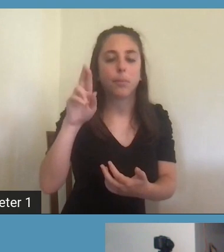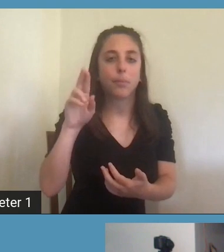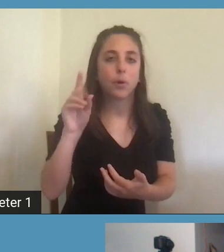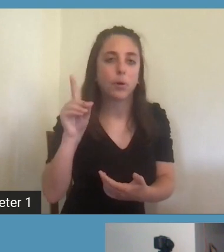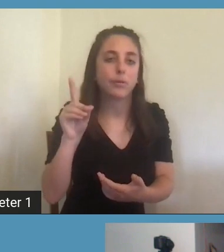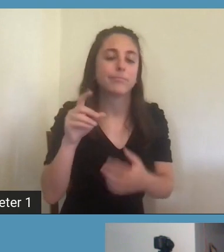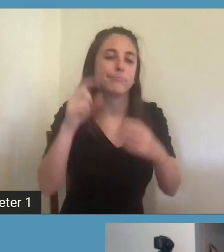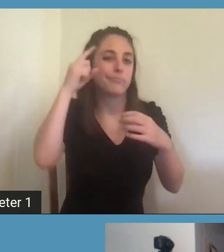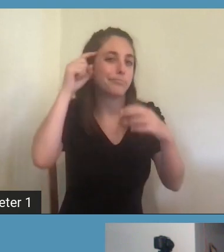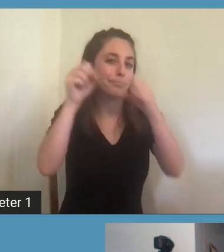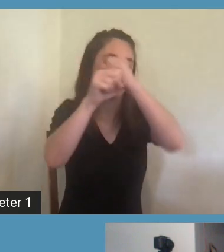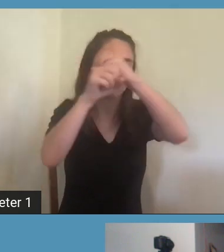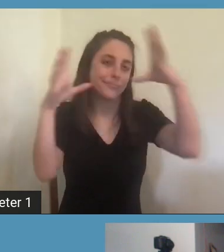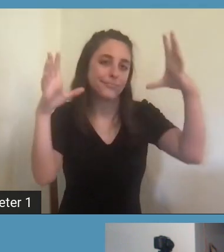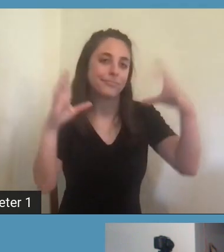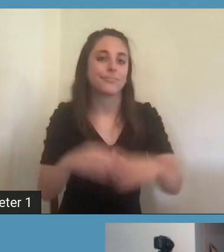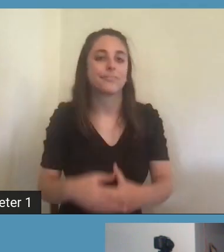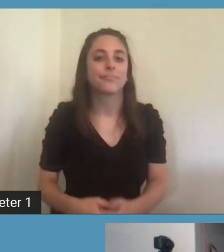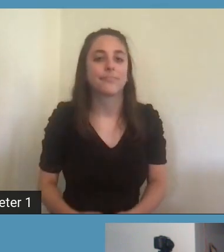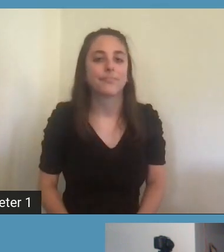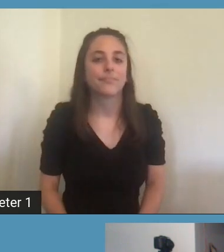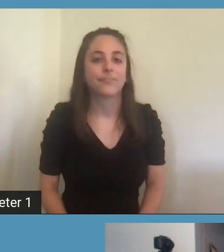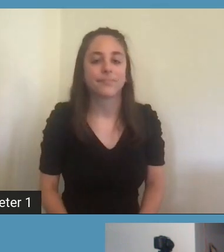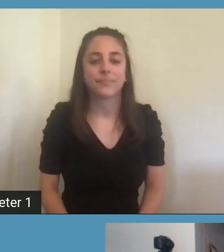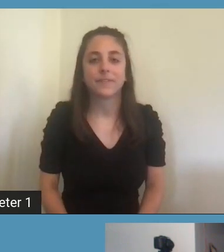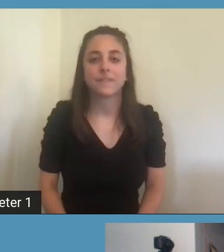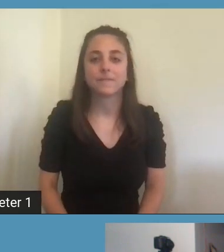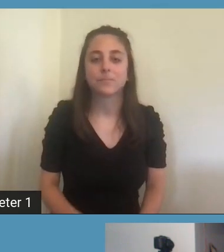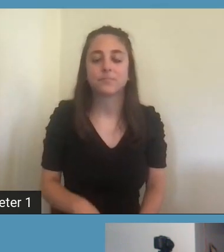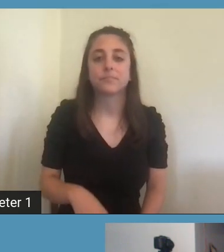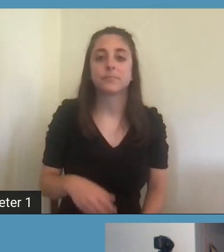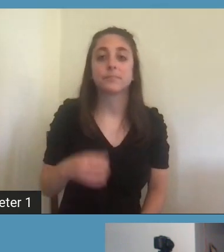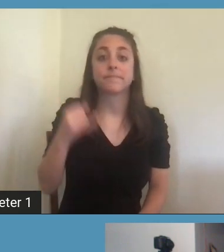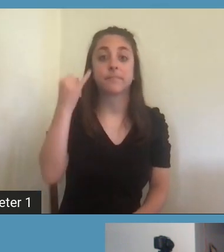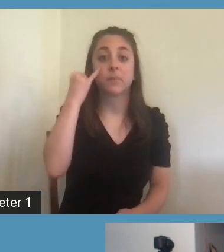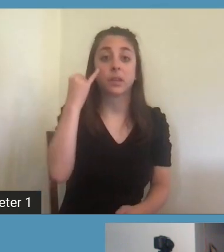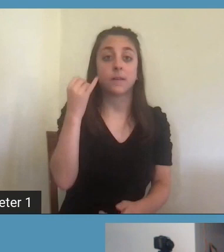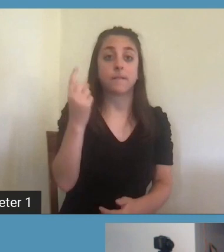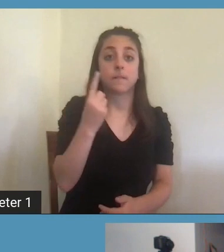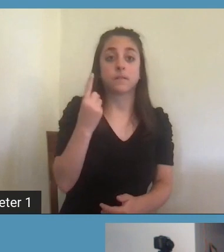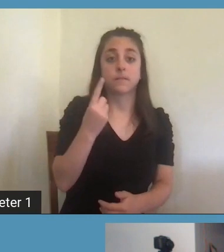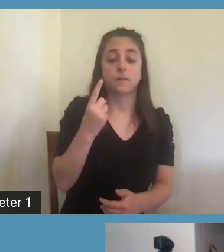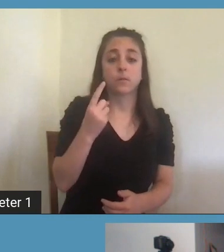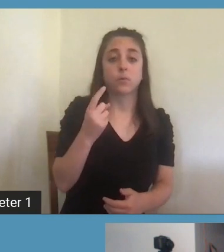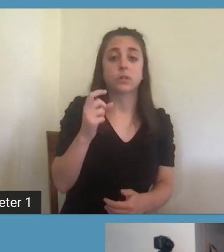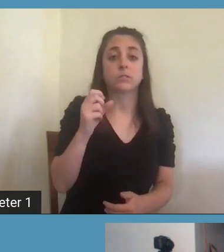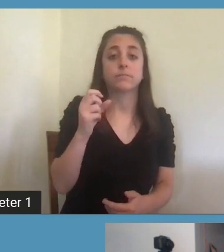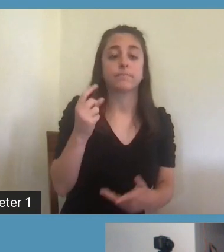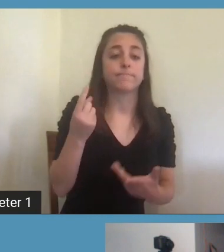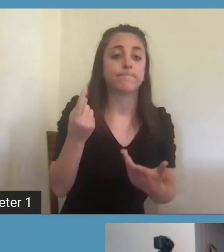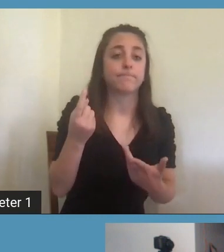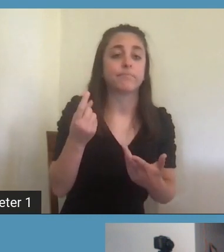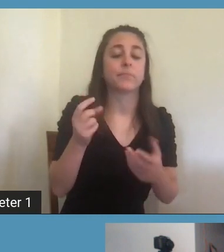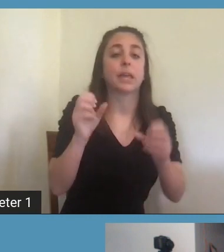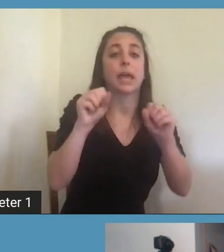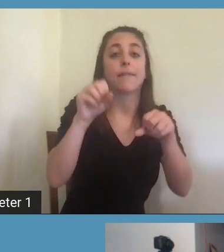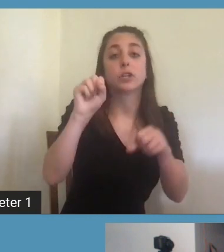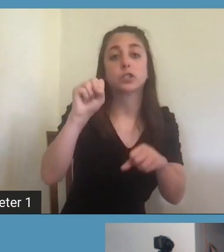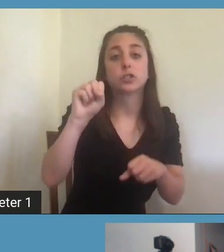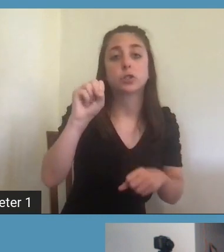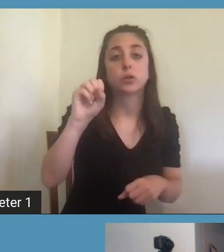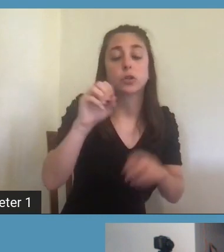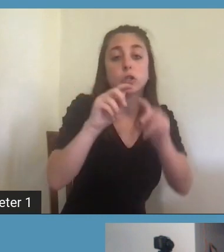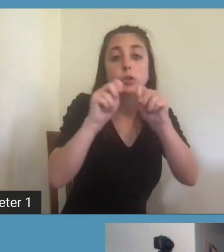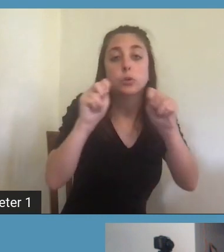going to look like? And if somebody gives you a script that doesn't have any real clear pictures,